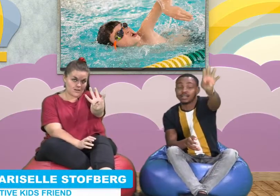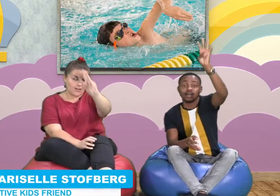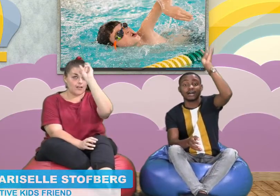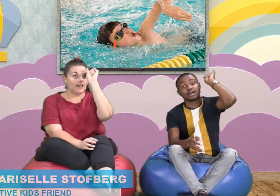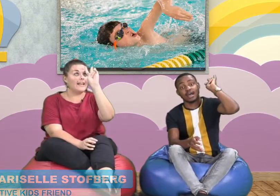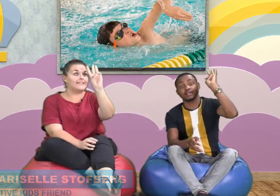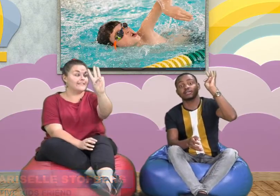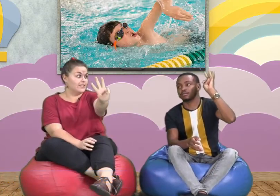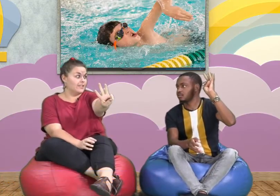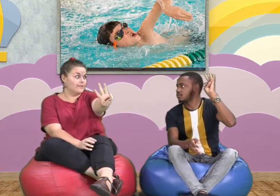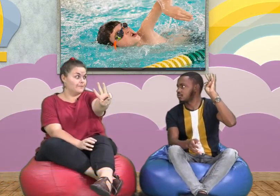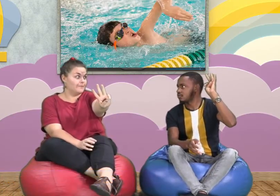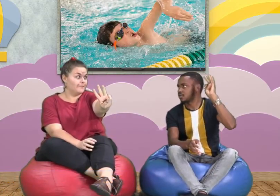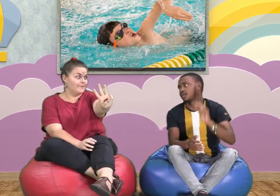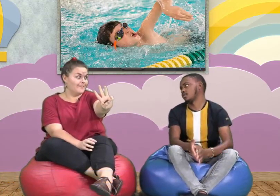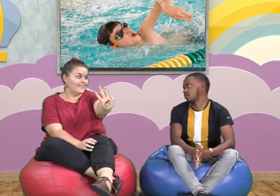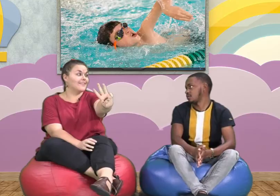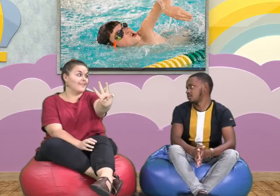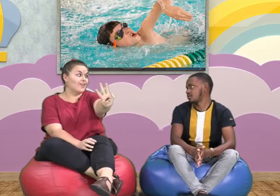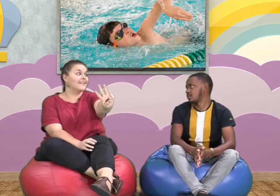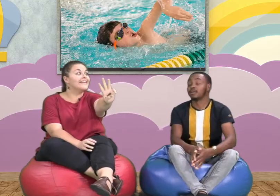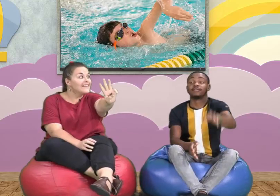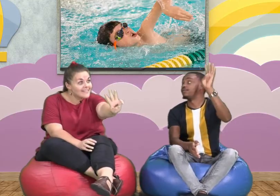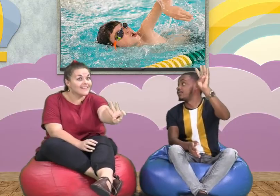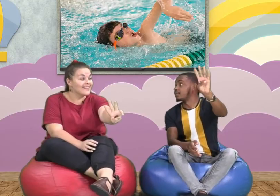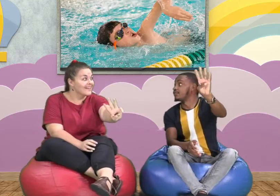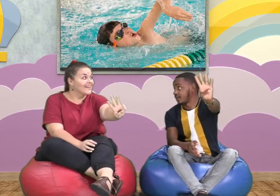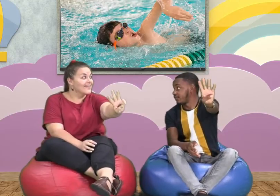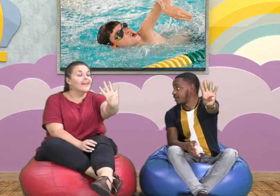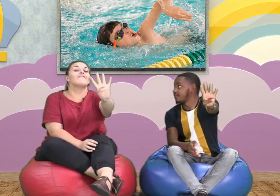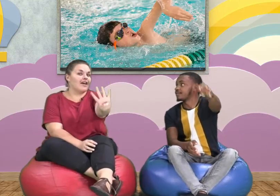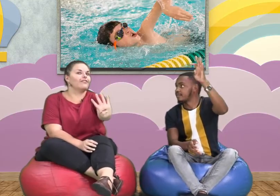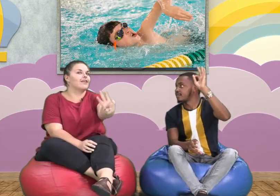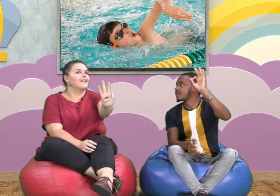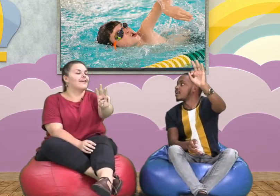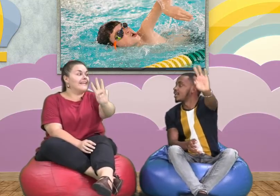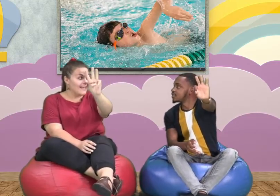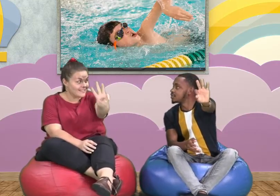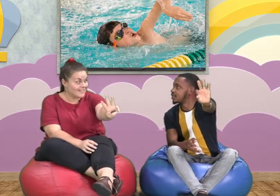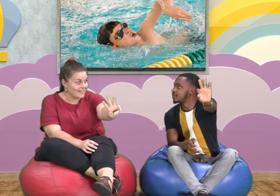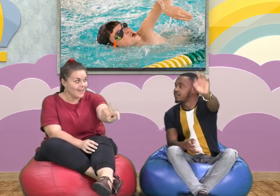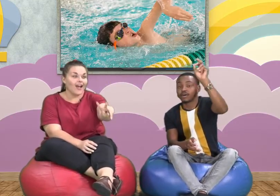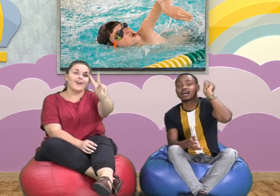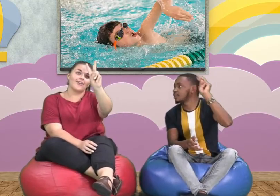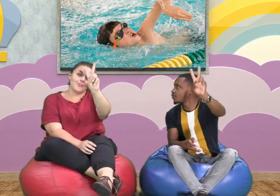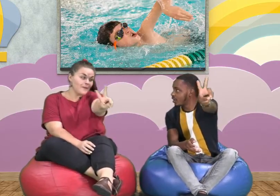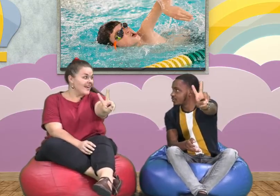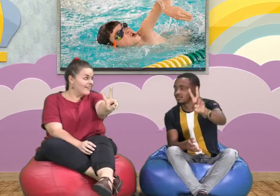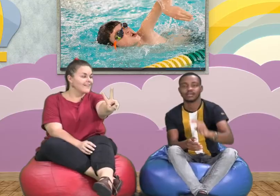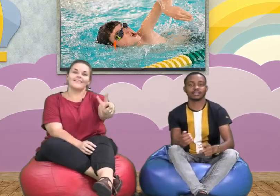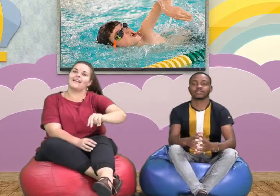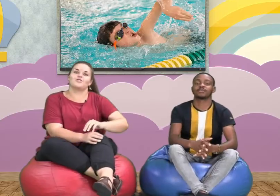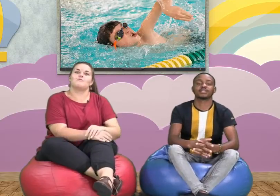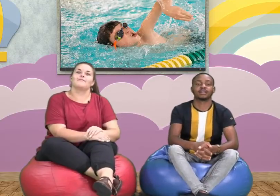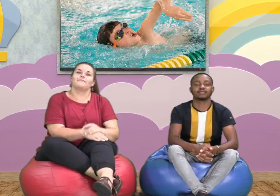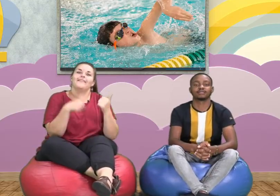4. Lesie 3. Nee. Ja, lesie 3. Week 4. Week 4. Lesie 3. Vir graad 2.